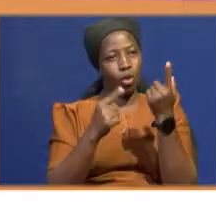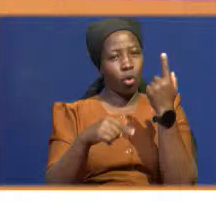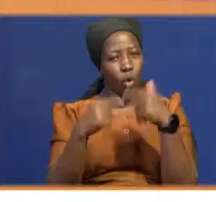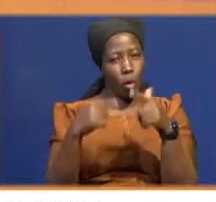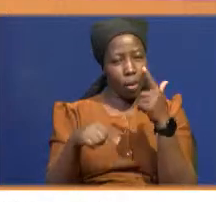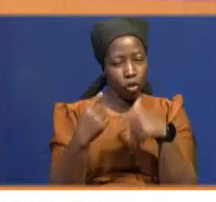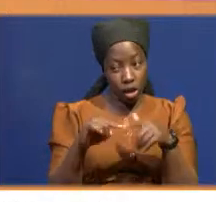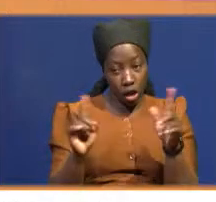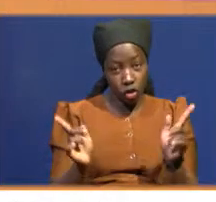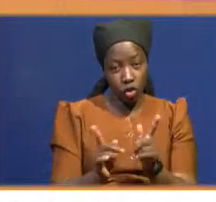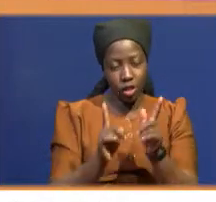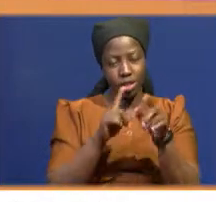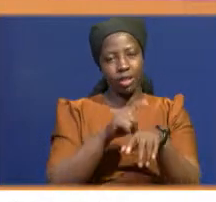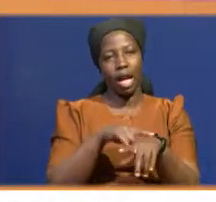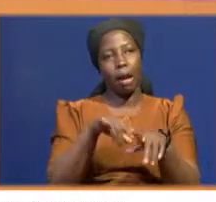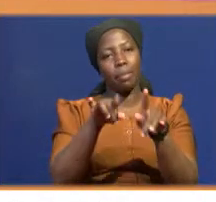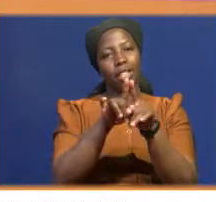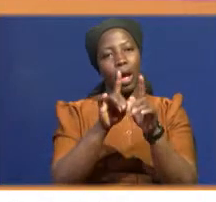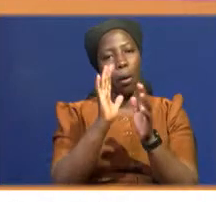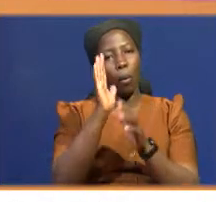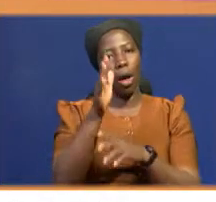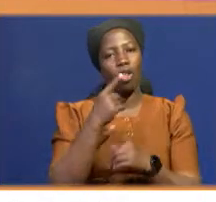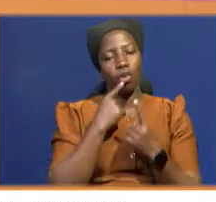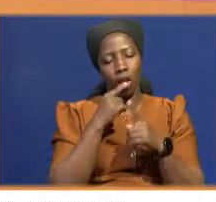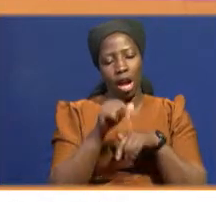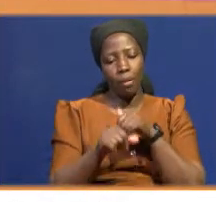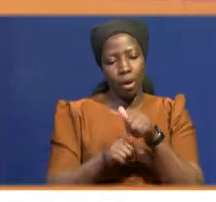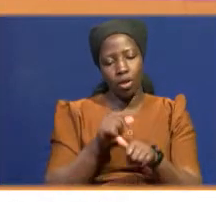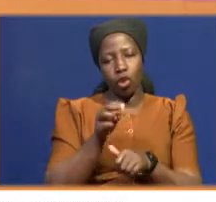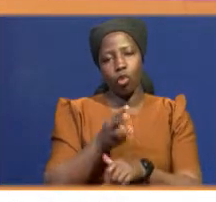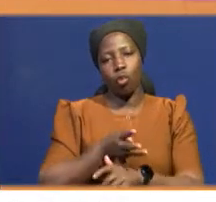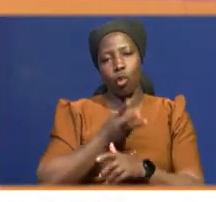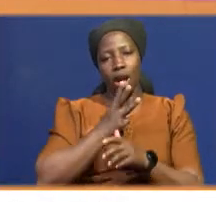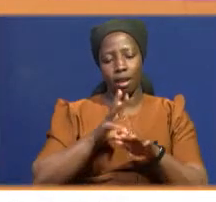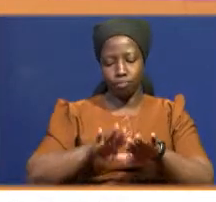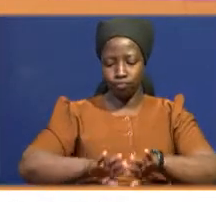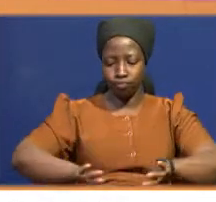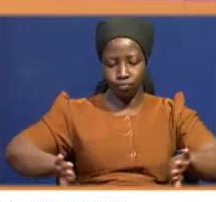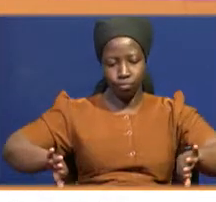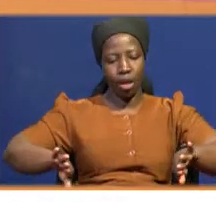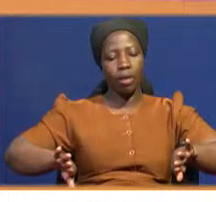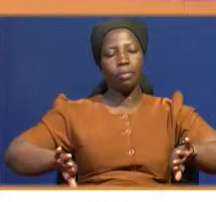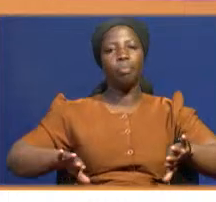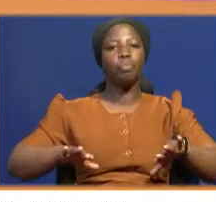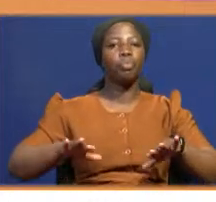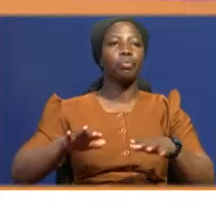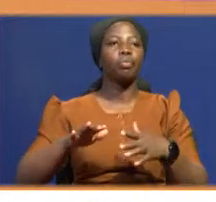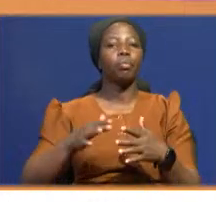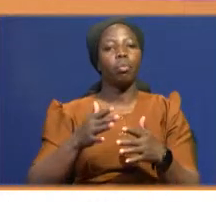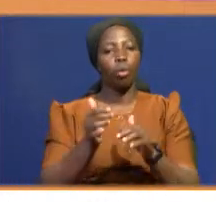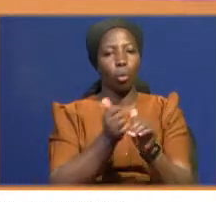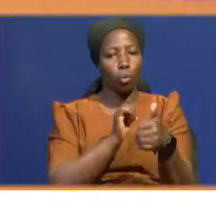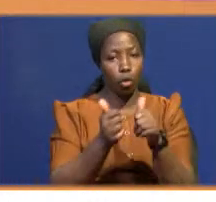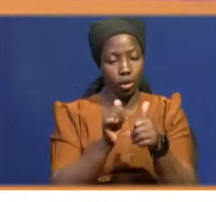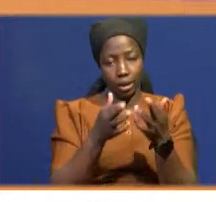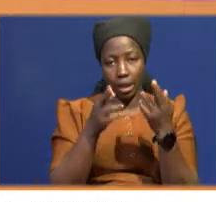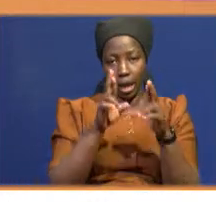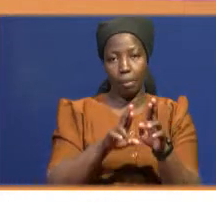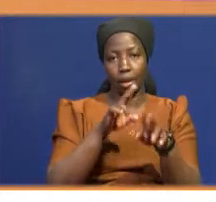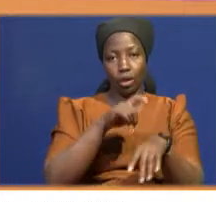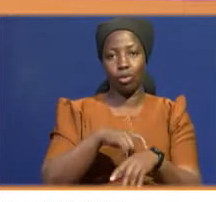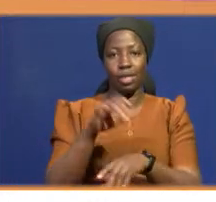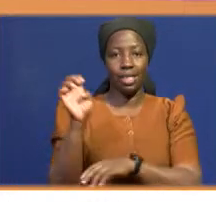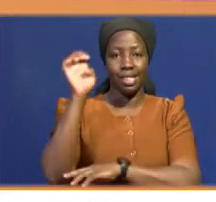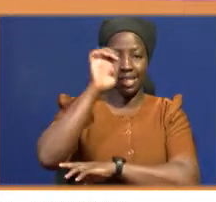while. And also we'll be talking the beach games, so that are going to be taking place over Easter. So down in up in the Rift